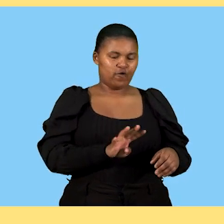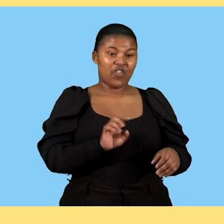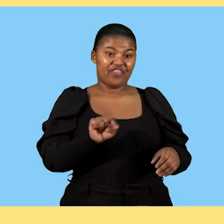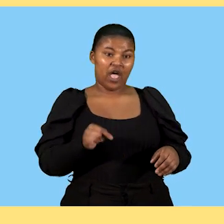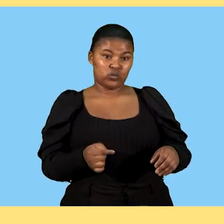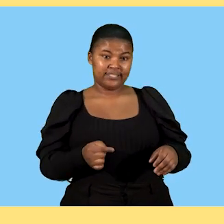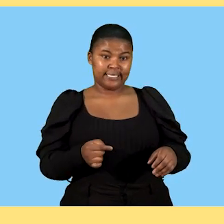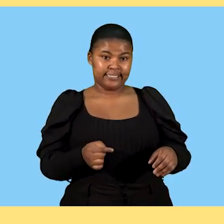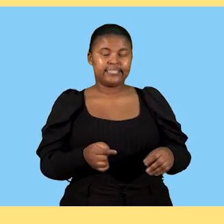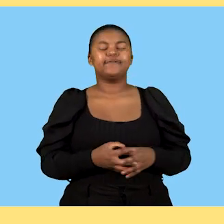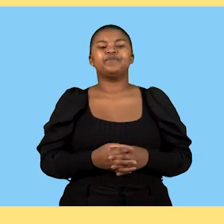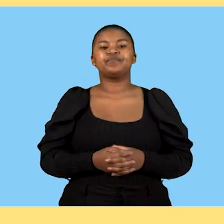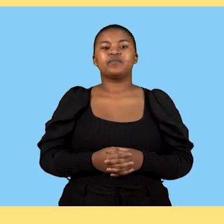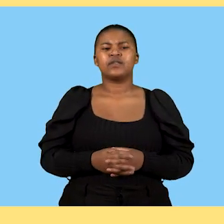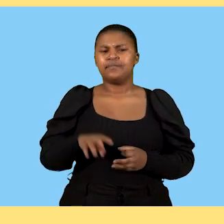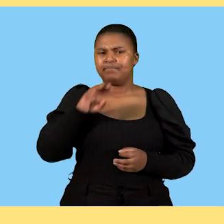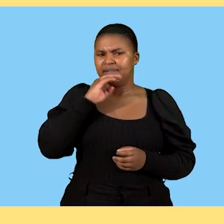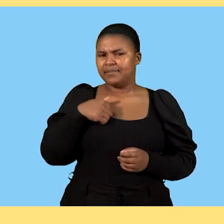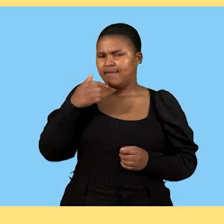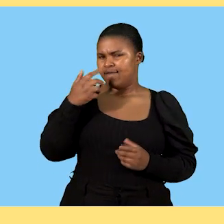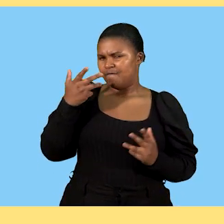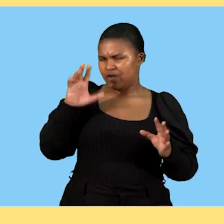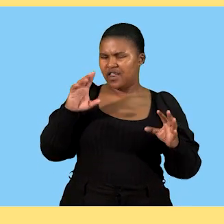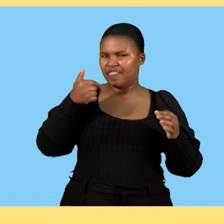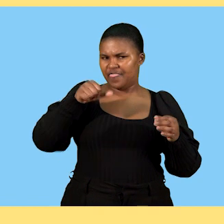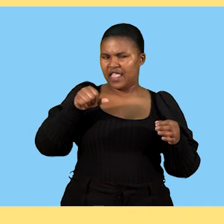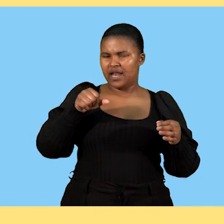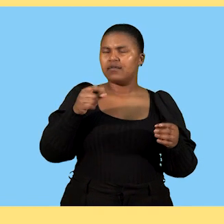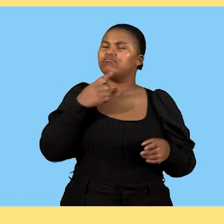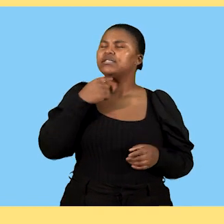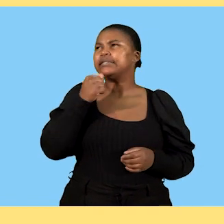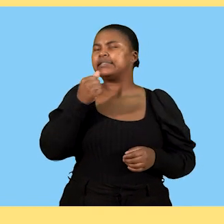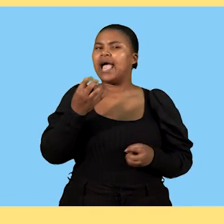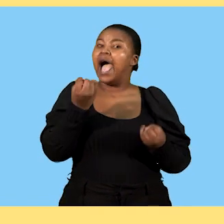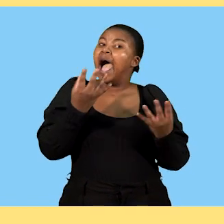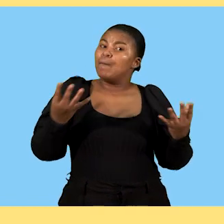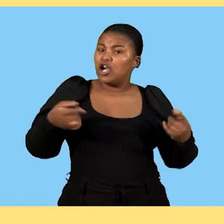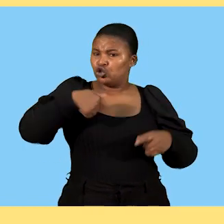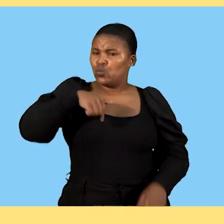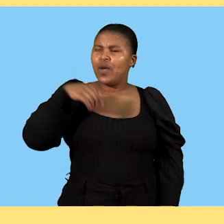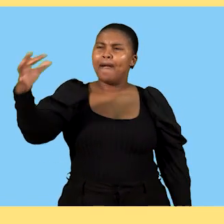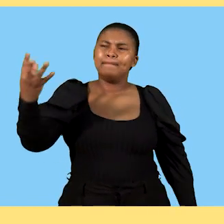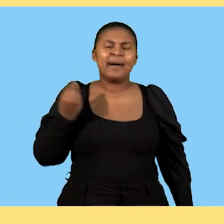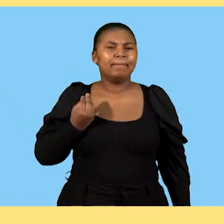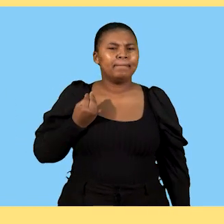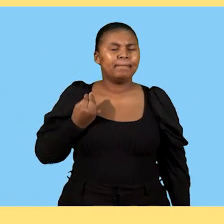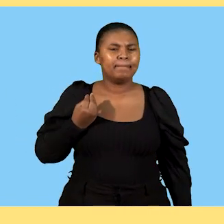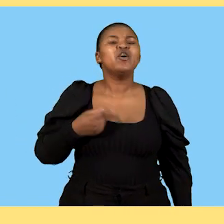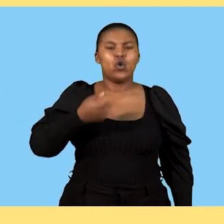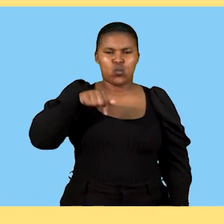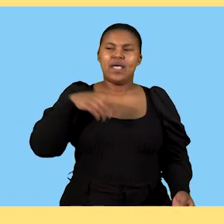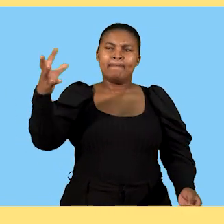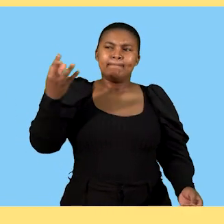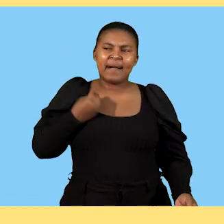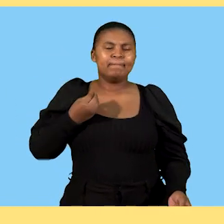come here, 24,000. And when I come here, then I'll say, how much did we receive? We